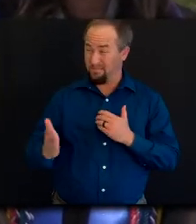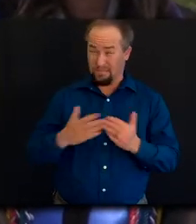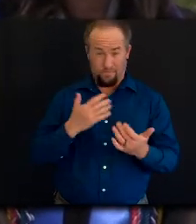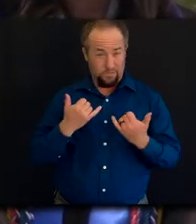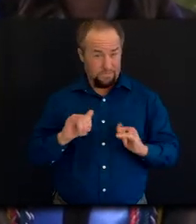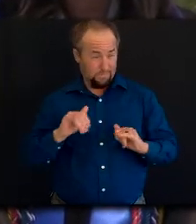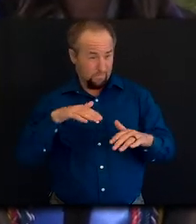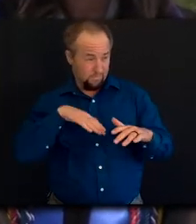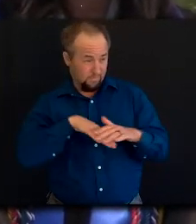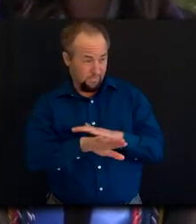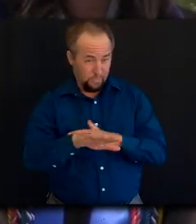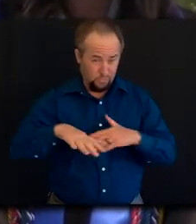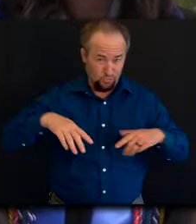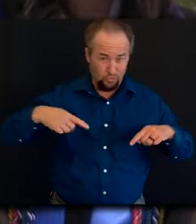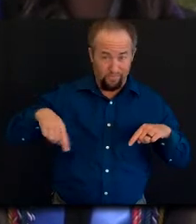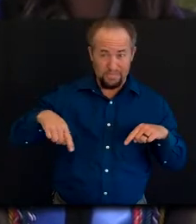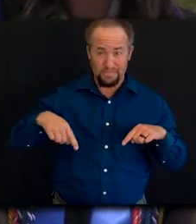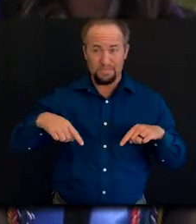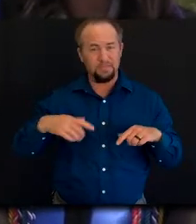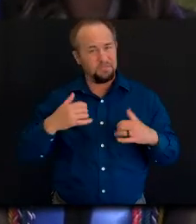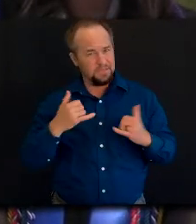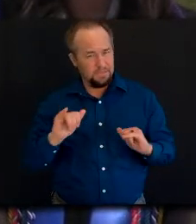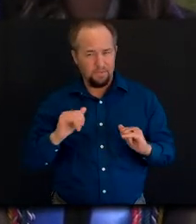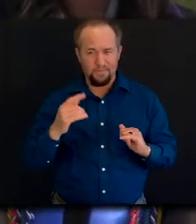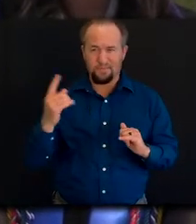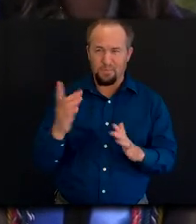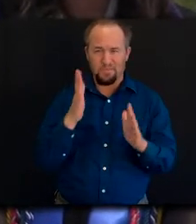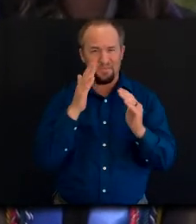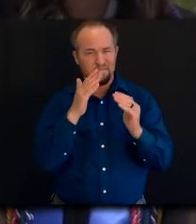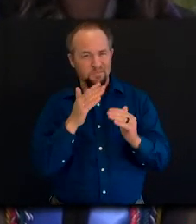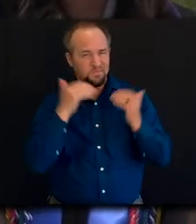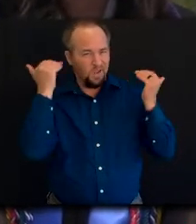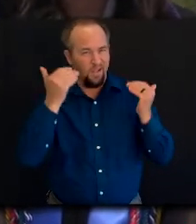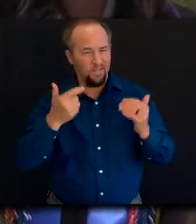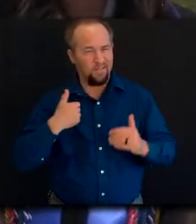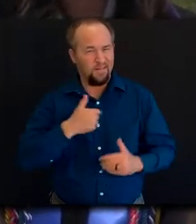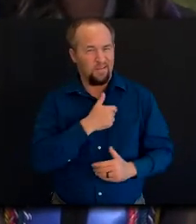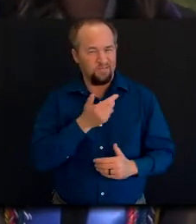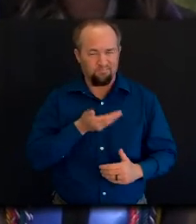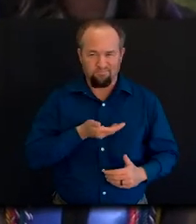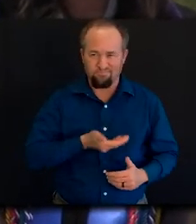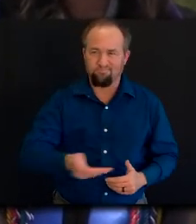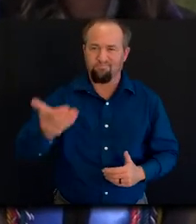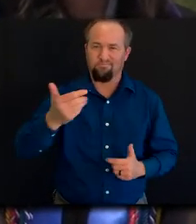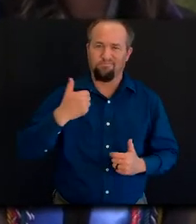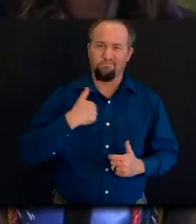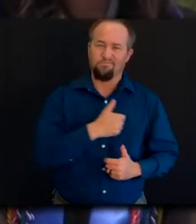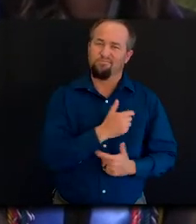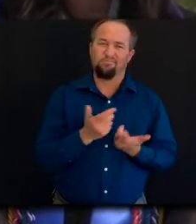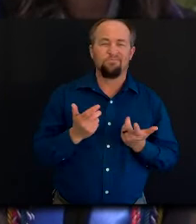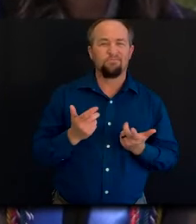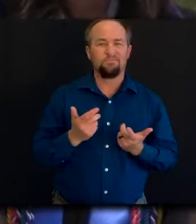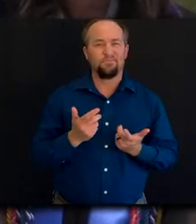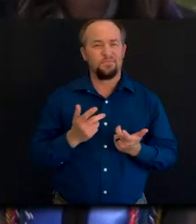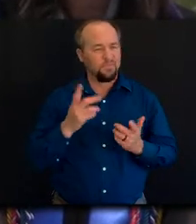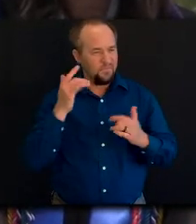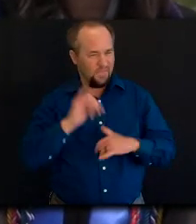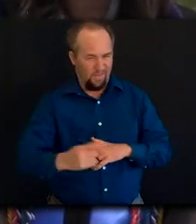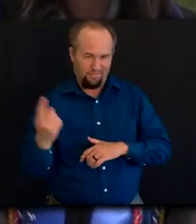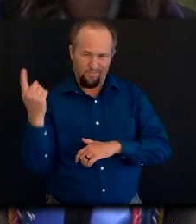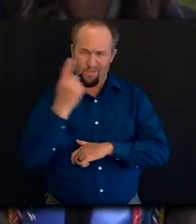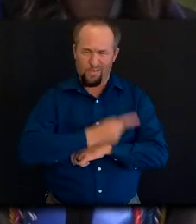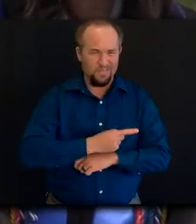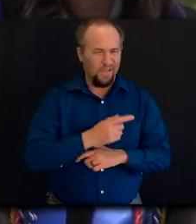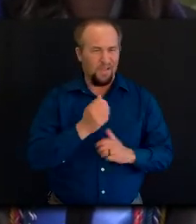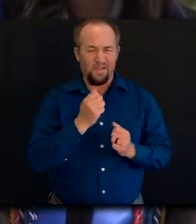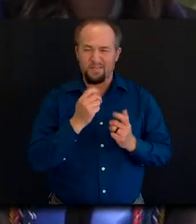those doors, there was a welcoming presence, a smiling face, and a kind soul ready to greet us on day one with the warmth of somebody that you've known